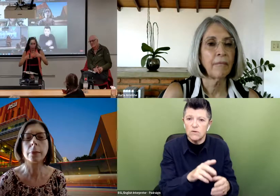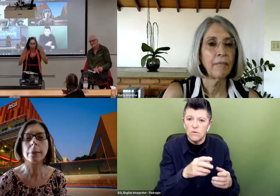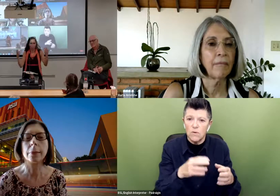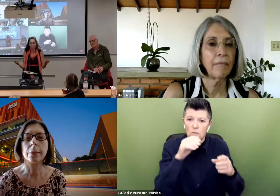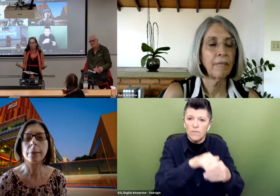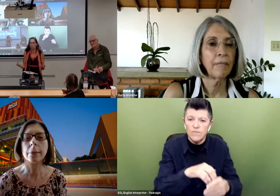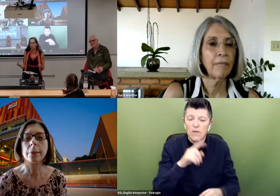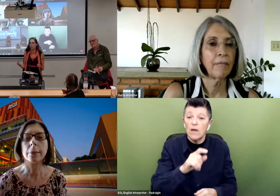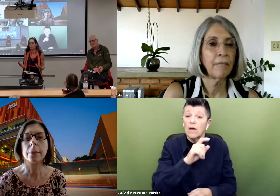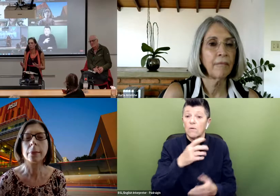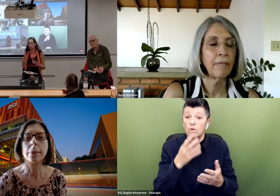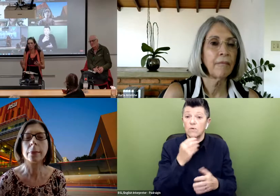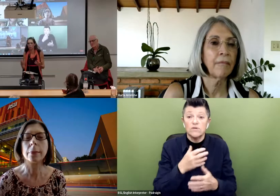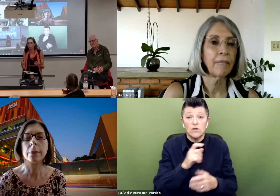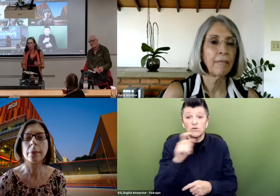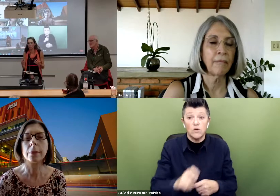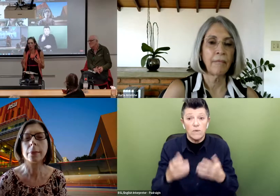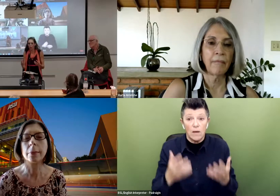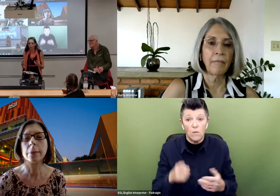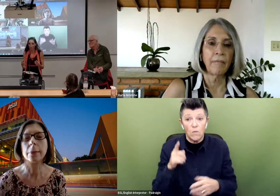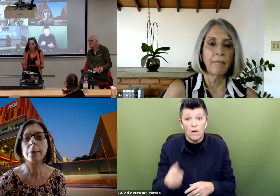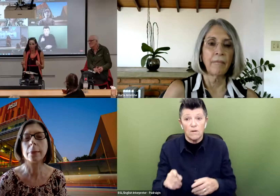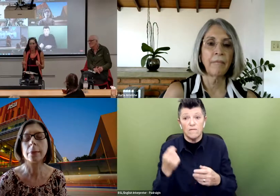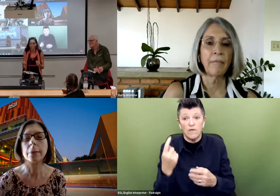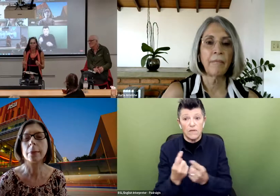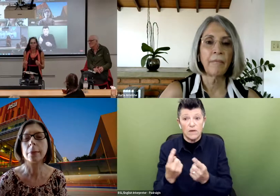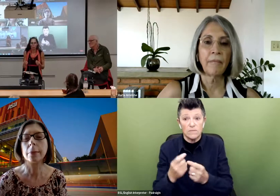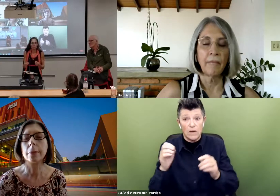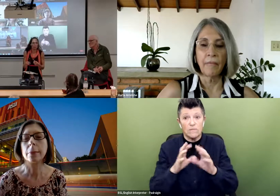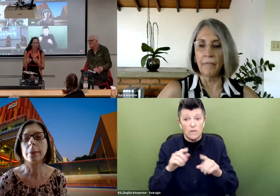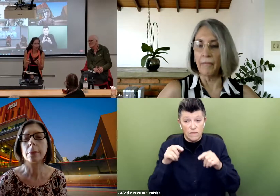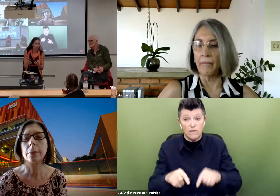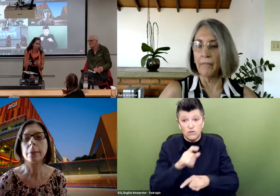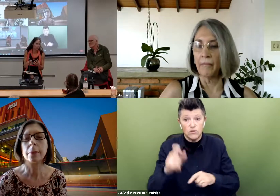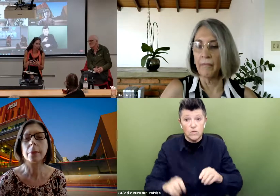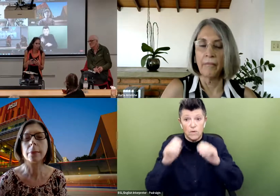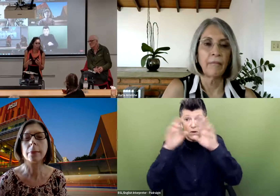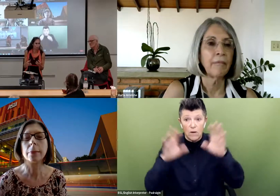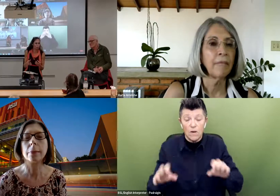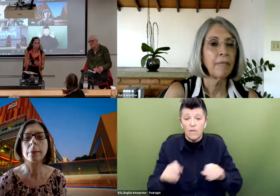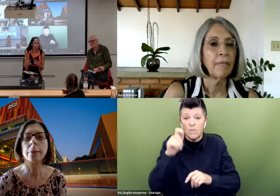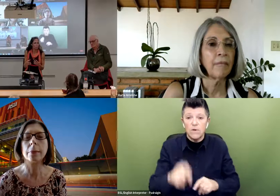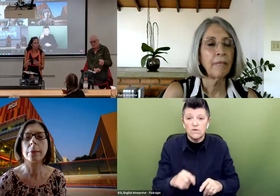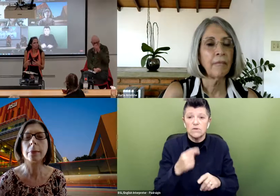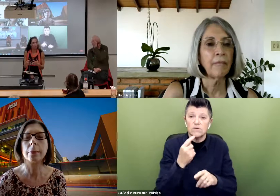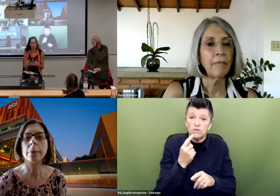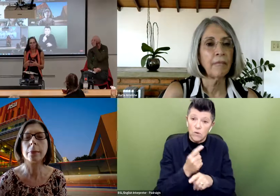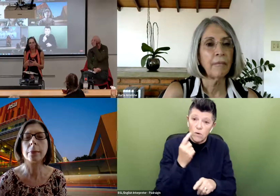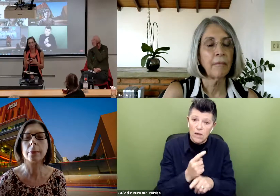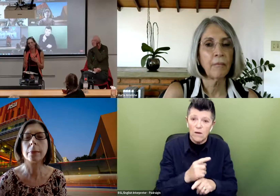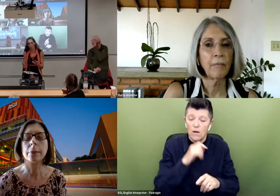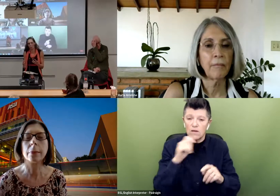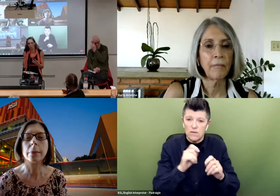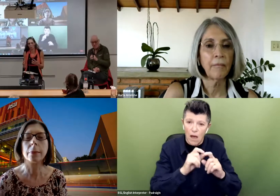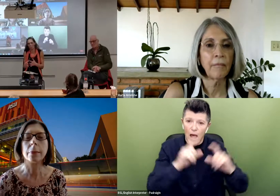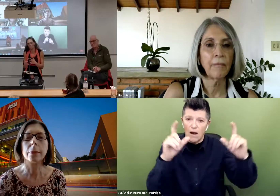Zoom is, if you're in a large group, is that the person who is talking is the one who is highlighted and will be visible. Yeah, the person